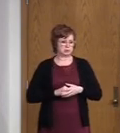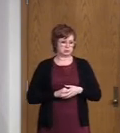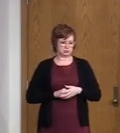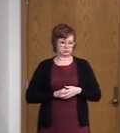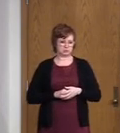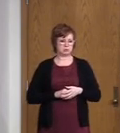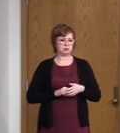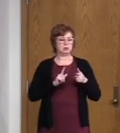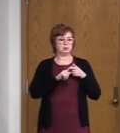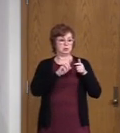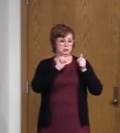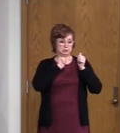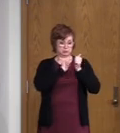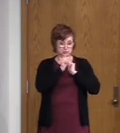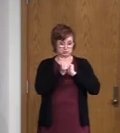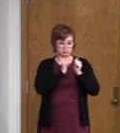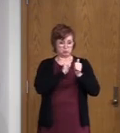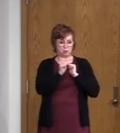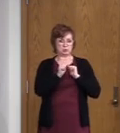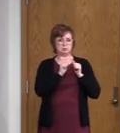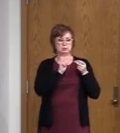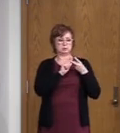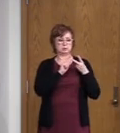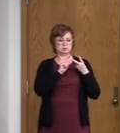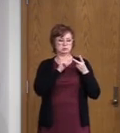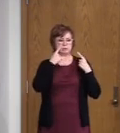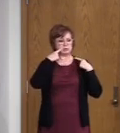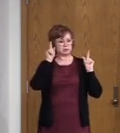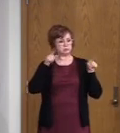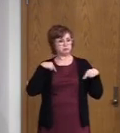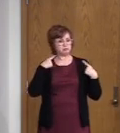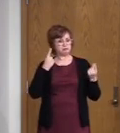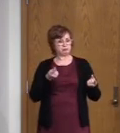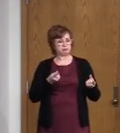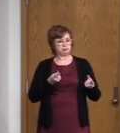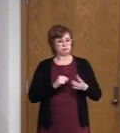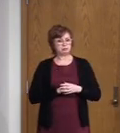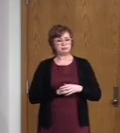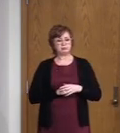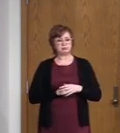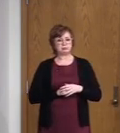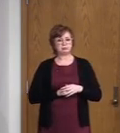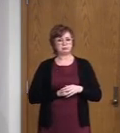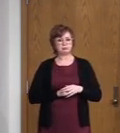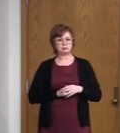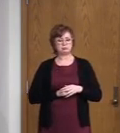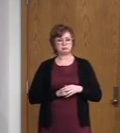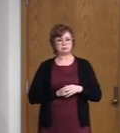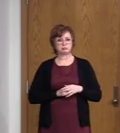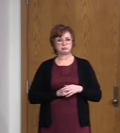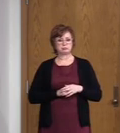major sports have already happened successfully through effective